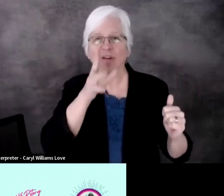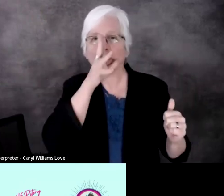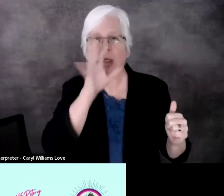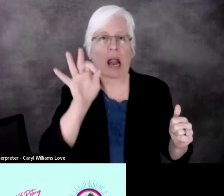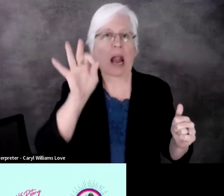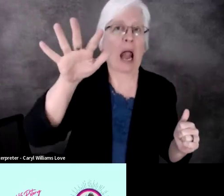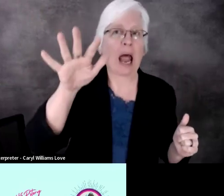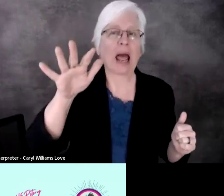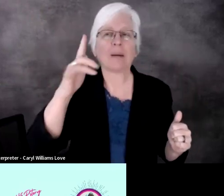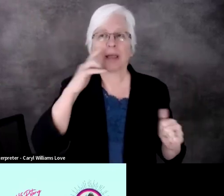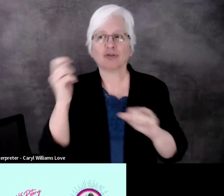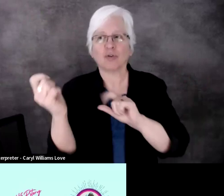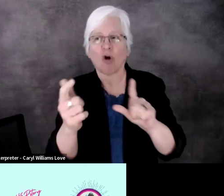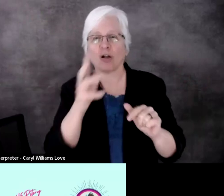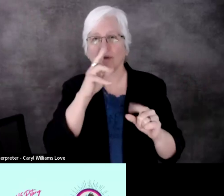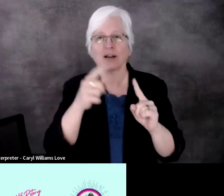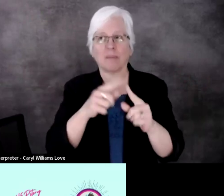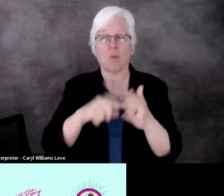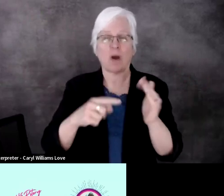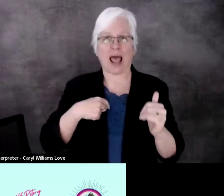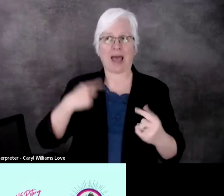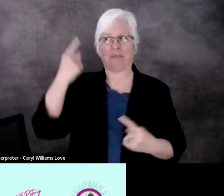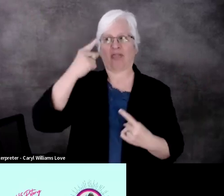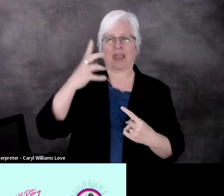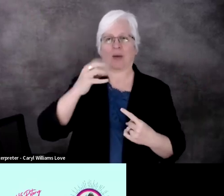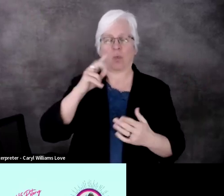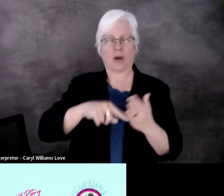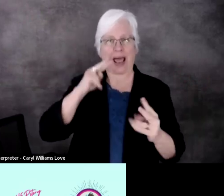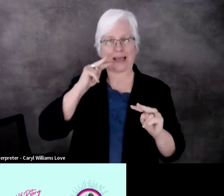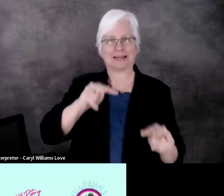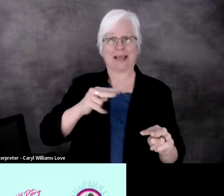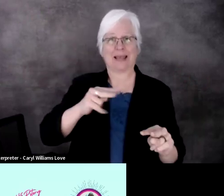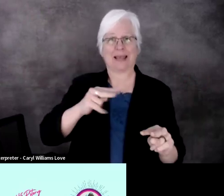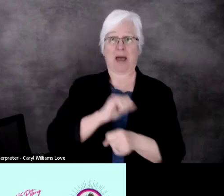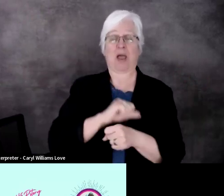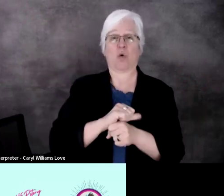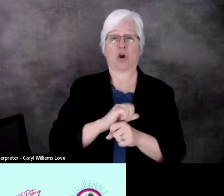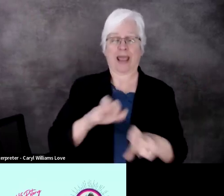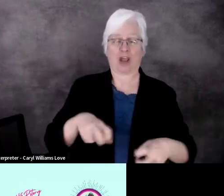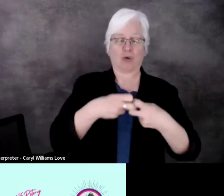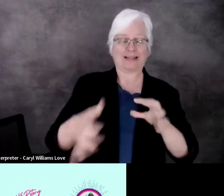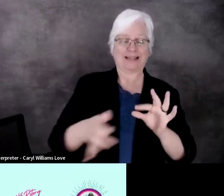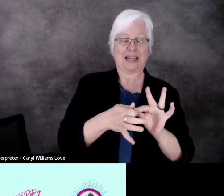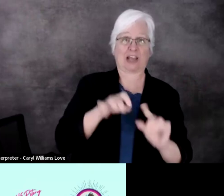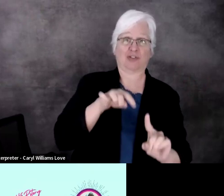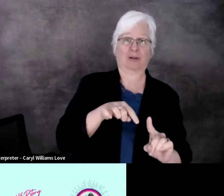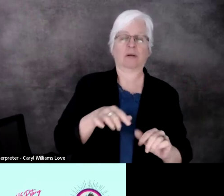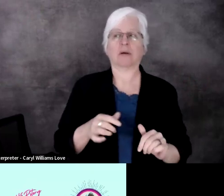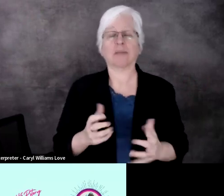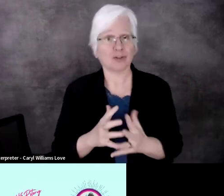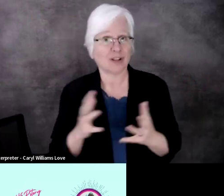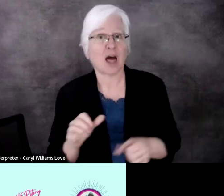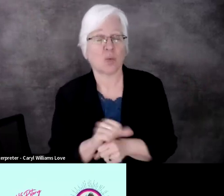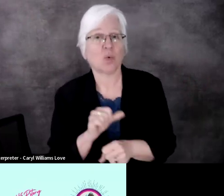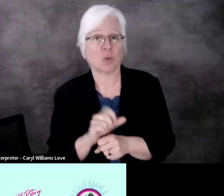what I've been thinking and what I see in my role at Crisis Connections. There's much work we could be doing as well to make